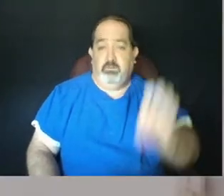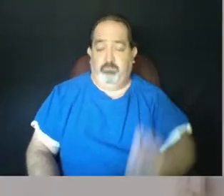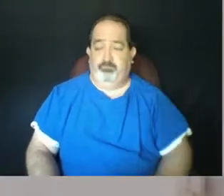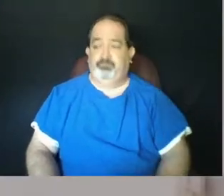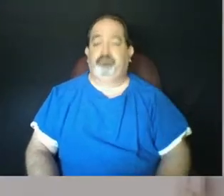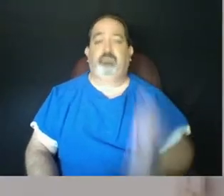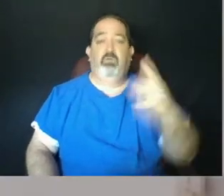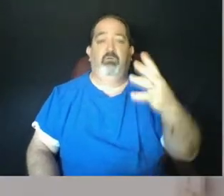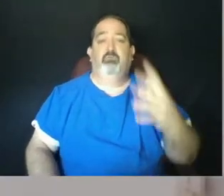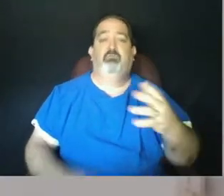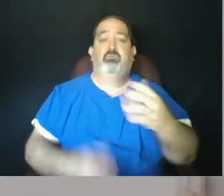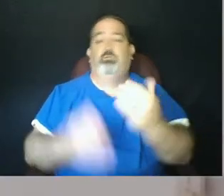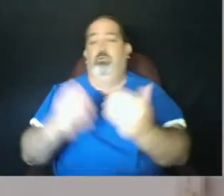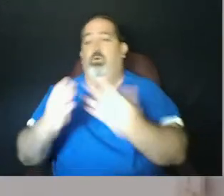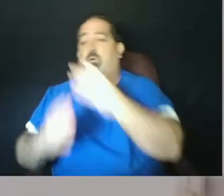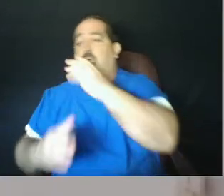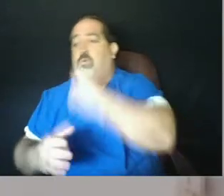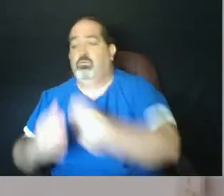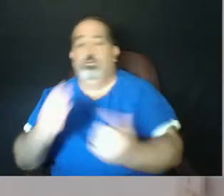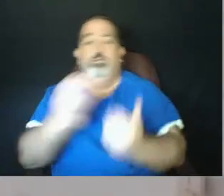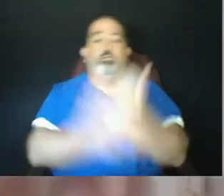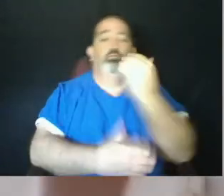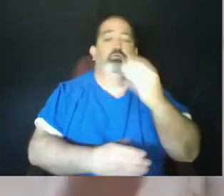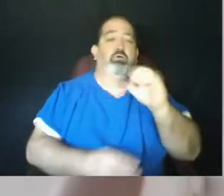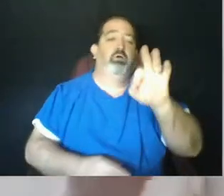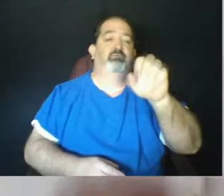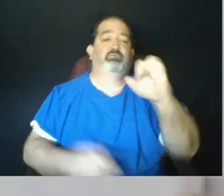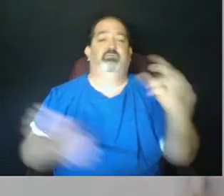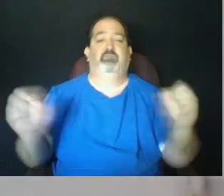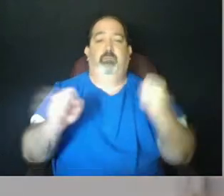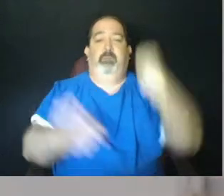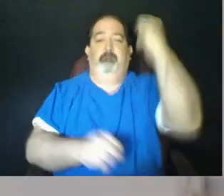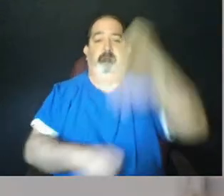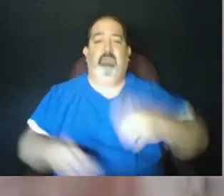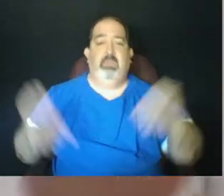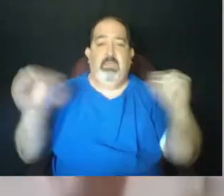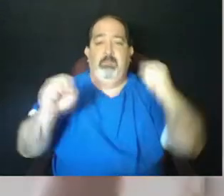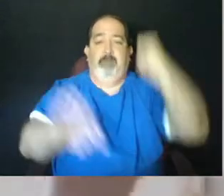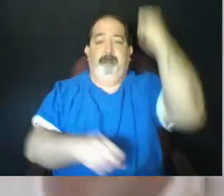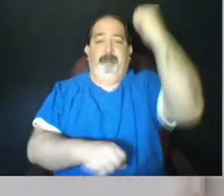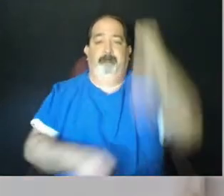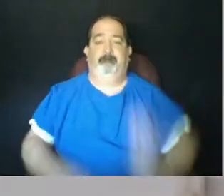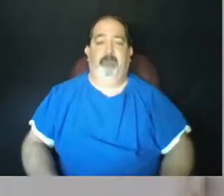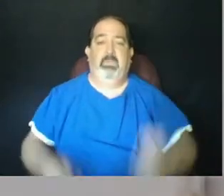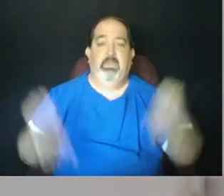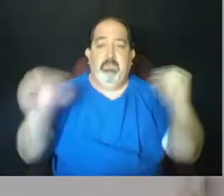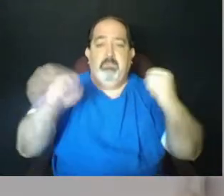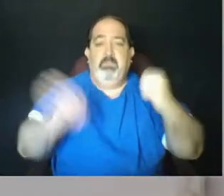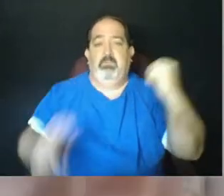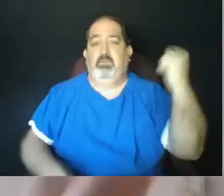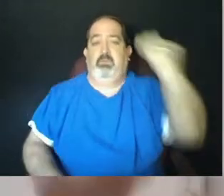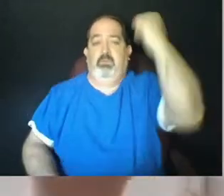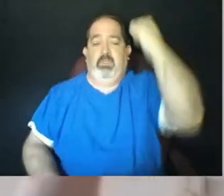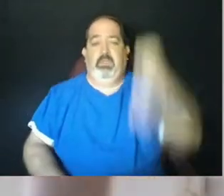For the outgoing and incoming officers, hip hip, hip hip, hip